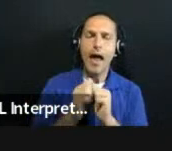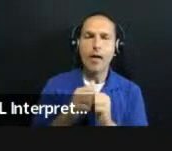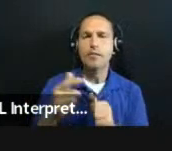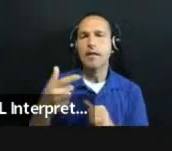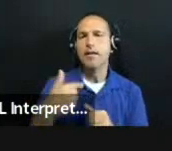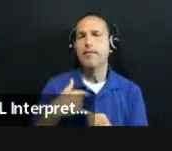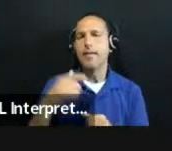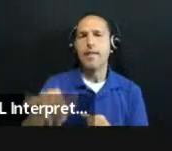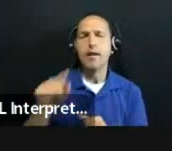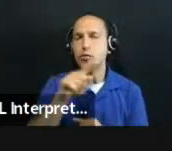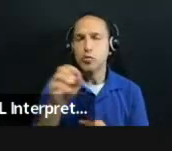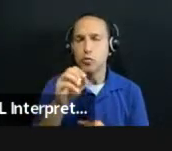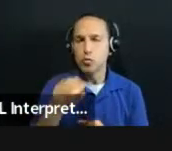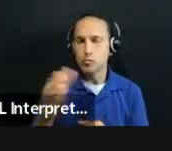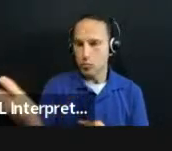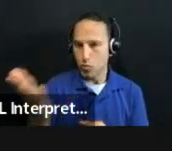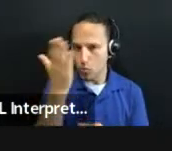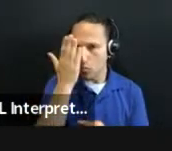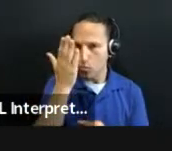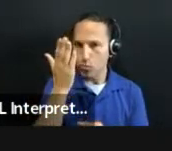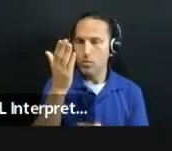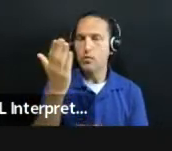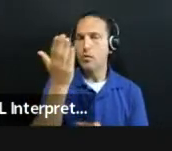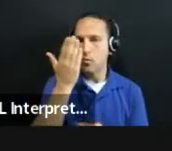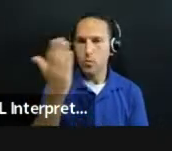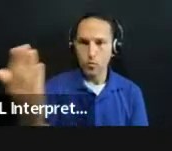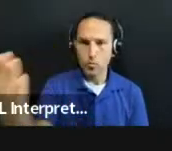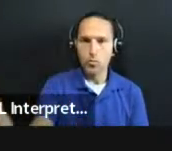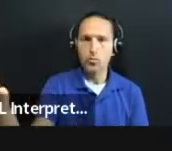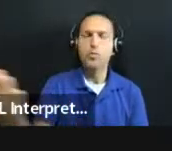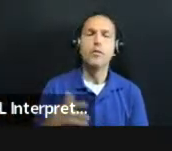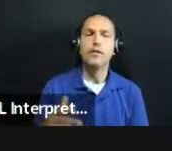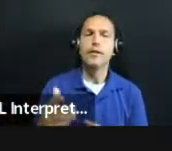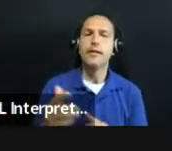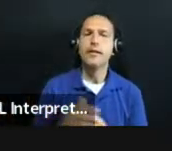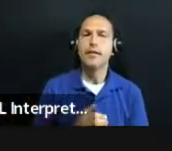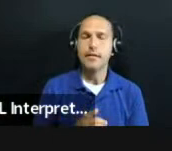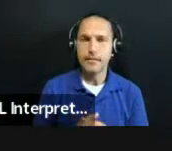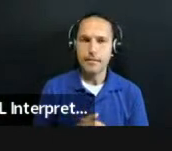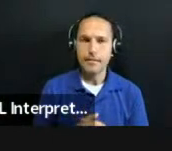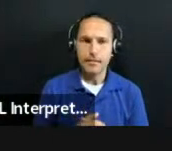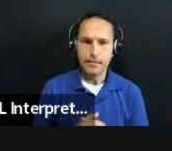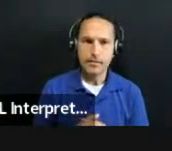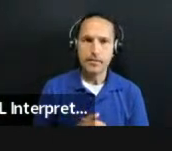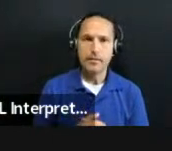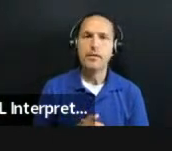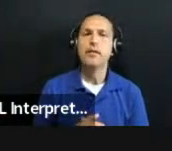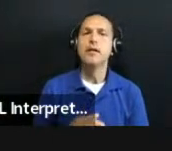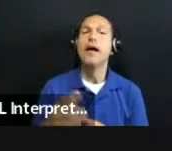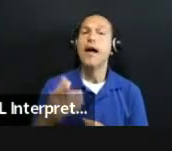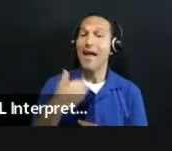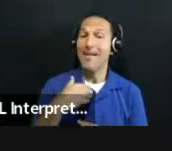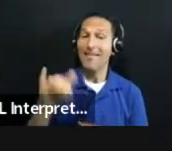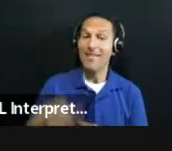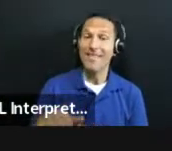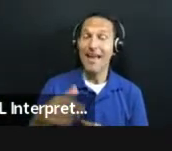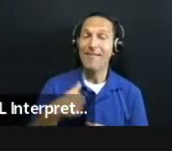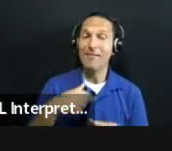that are persistent and always available to users who cannot use those gestures. Do buttons have keyboard access